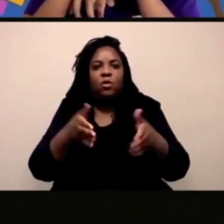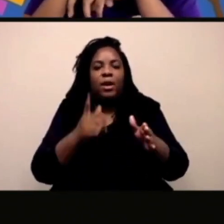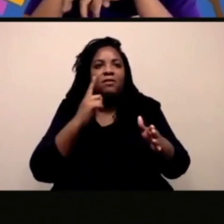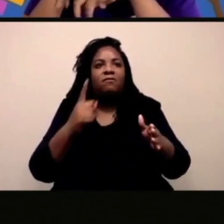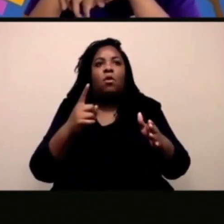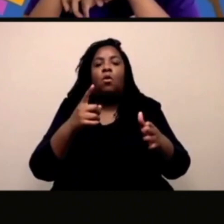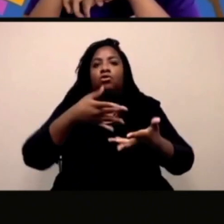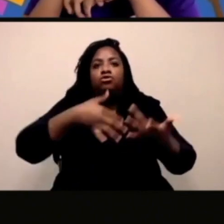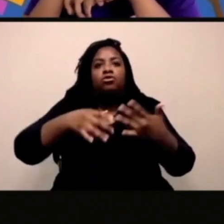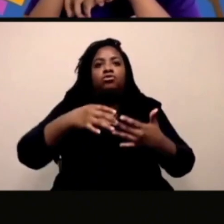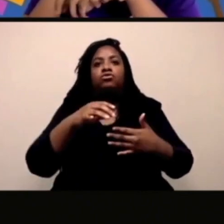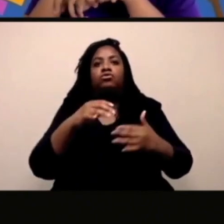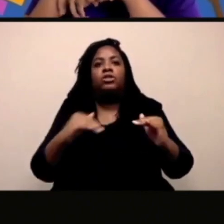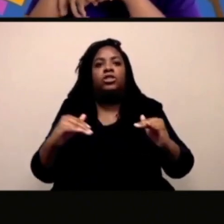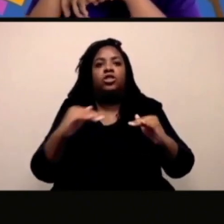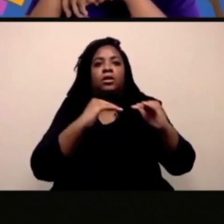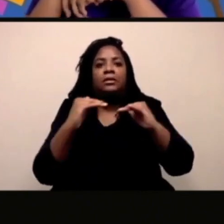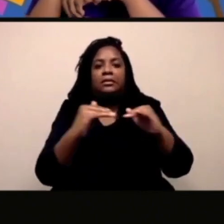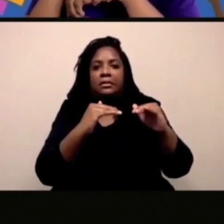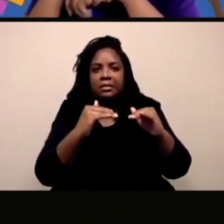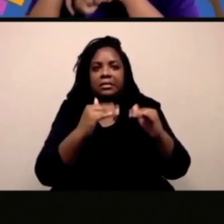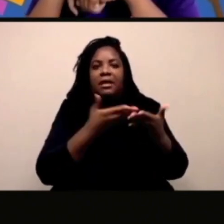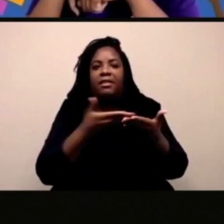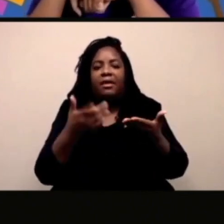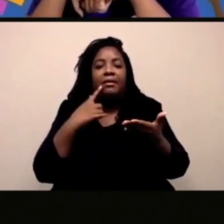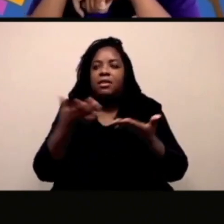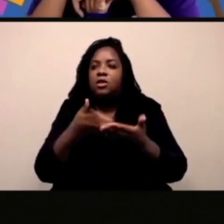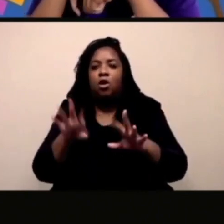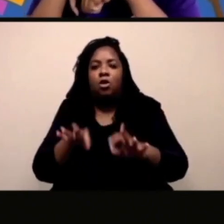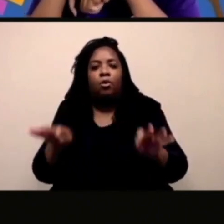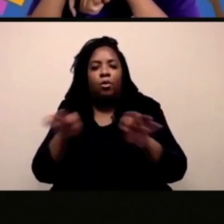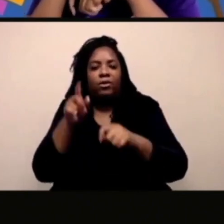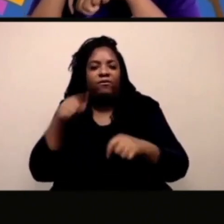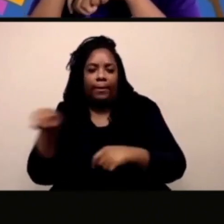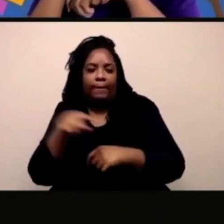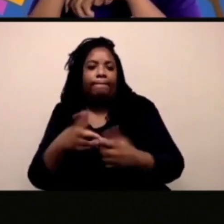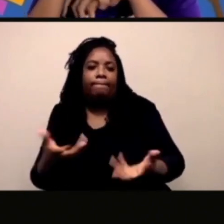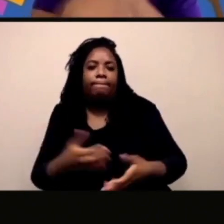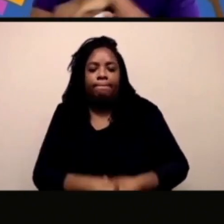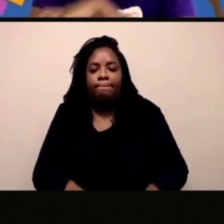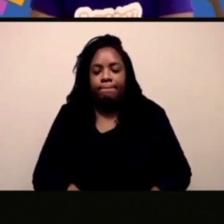justice projects and different things that are important to them.